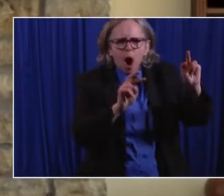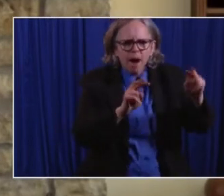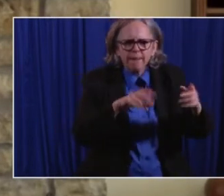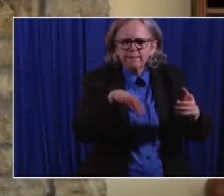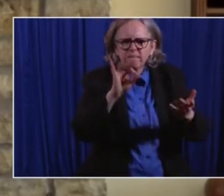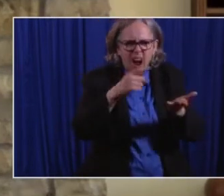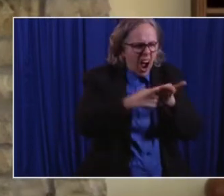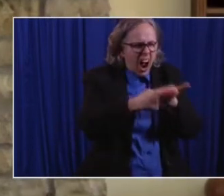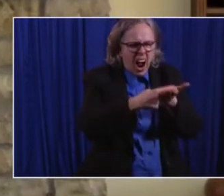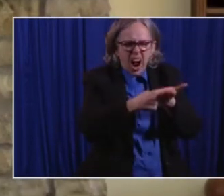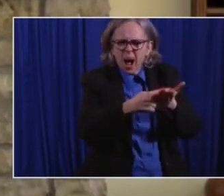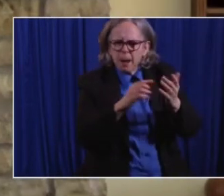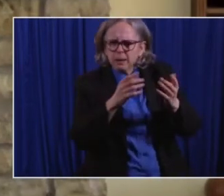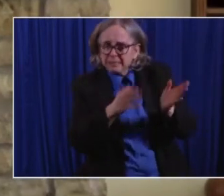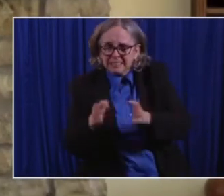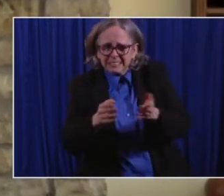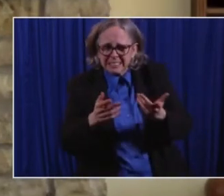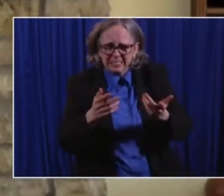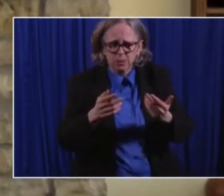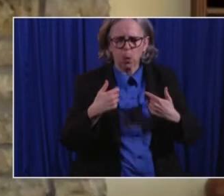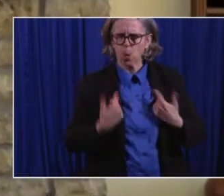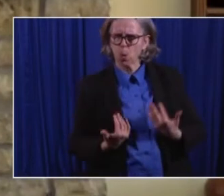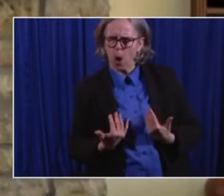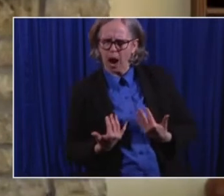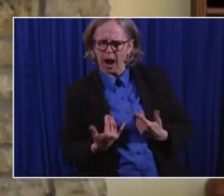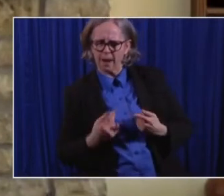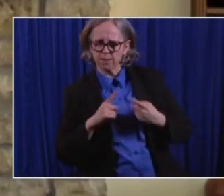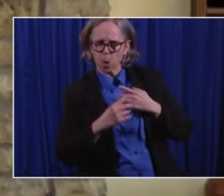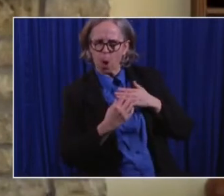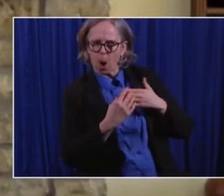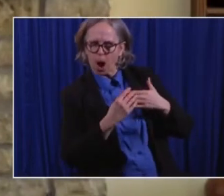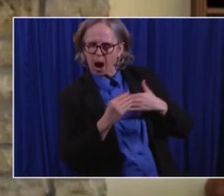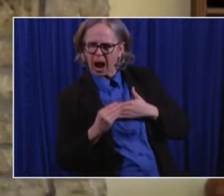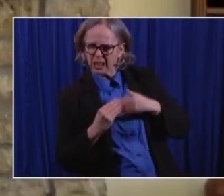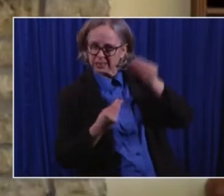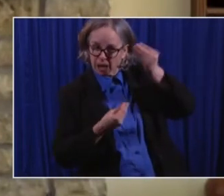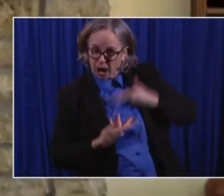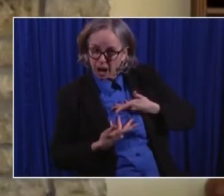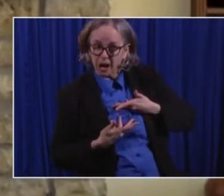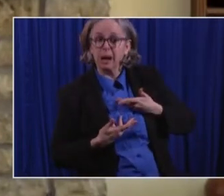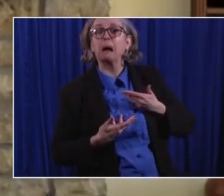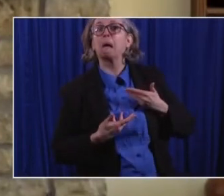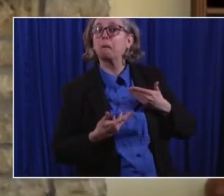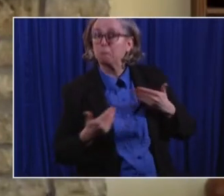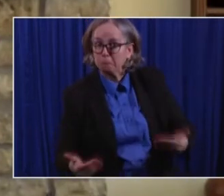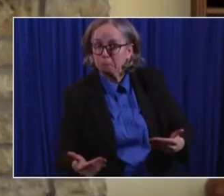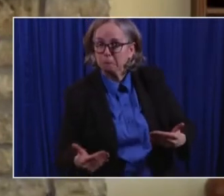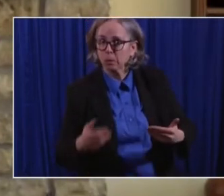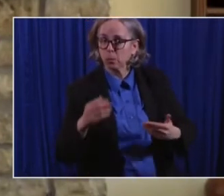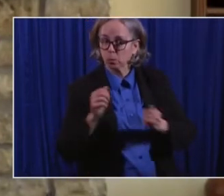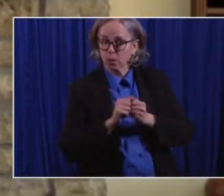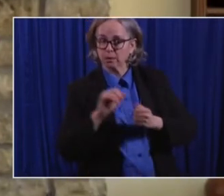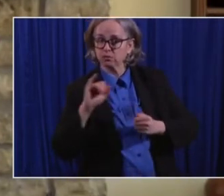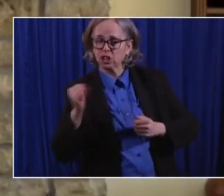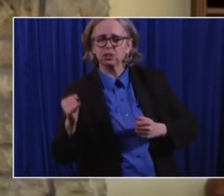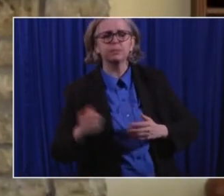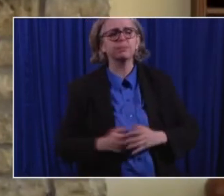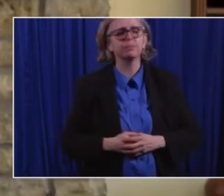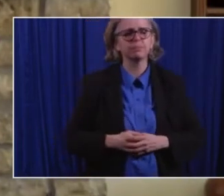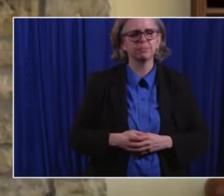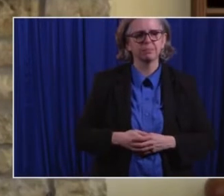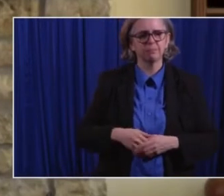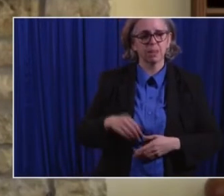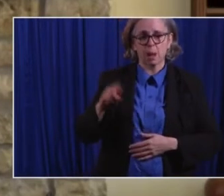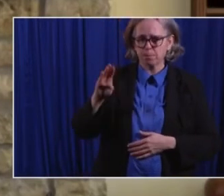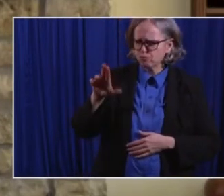that. So we're waiting for guidance from them. But I wonder, Bruce, if you want to jump in